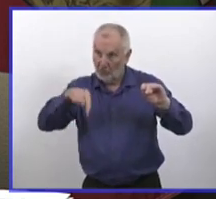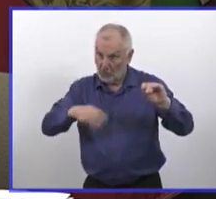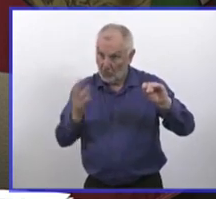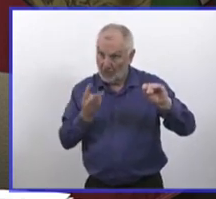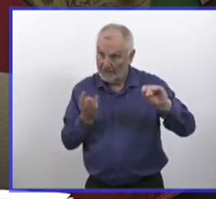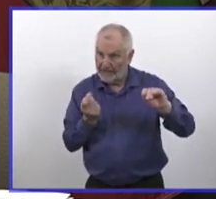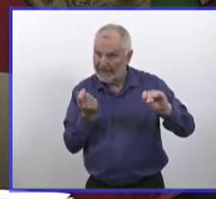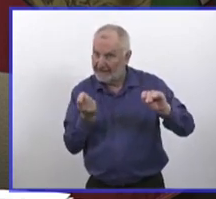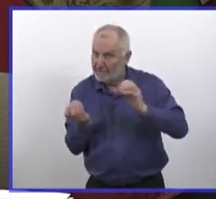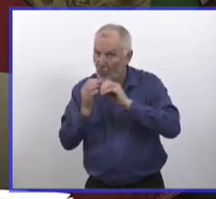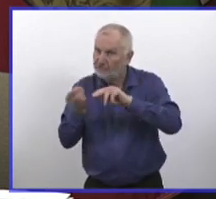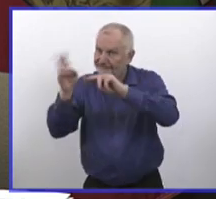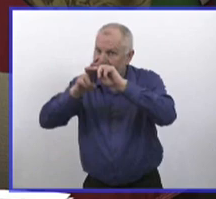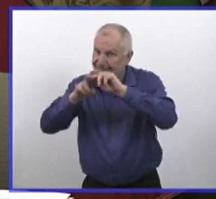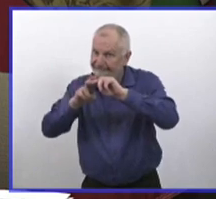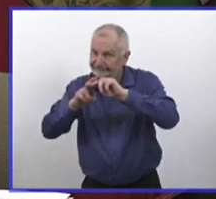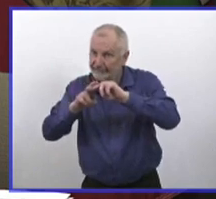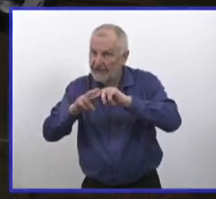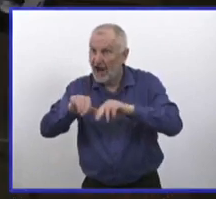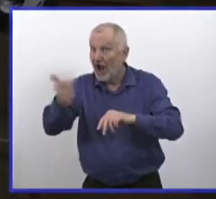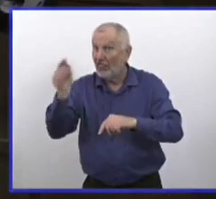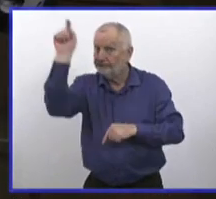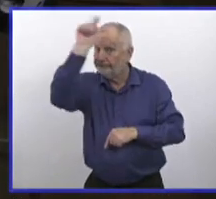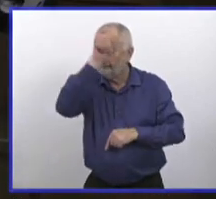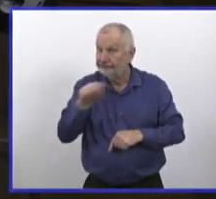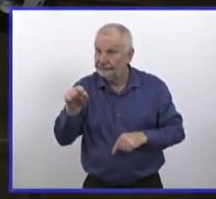the willingness of the clinic.